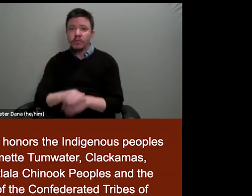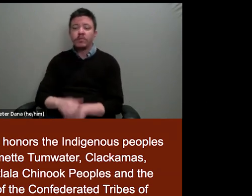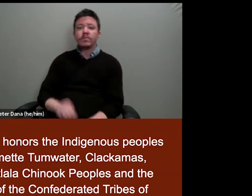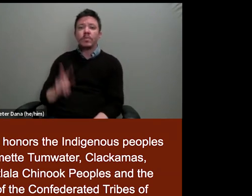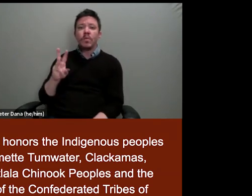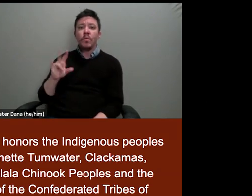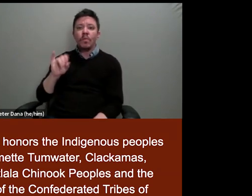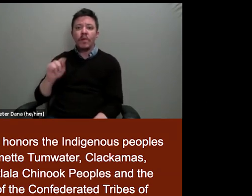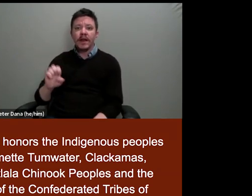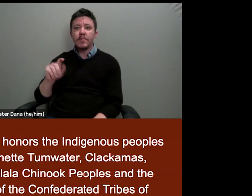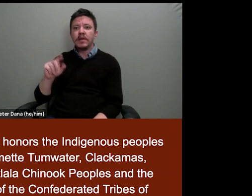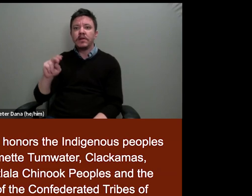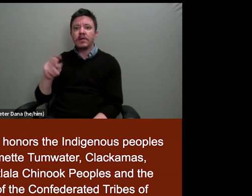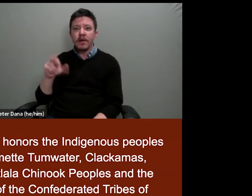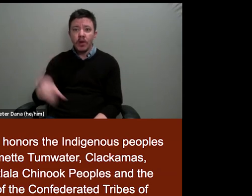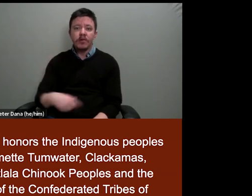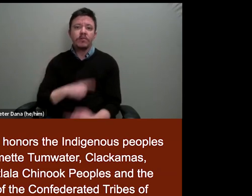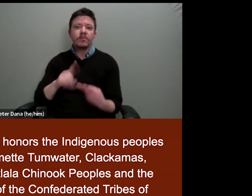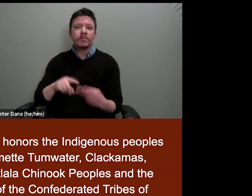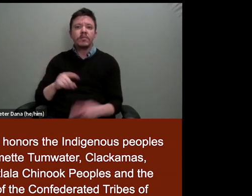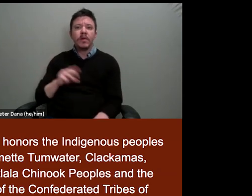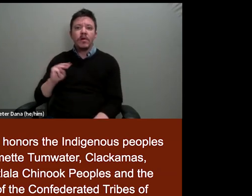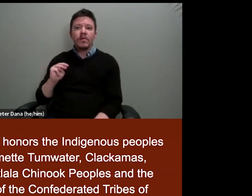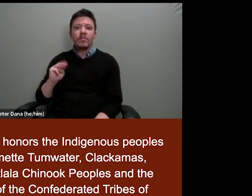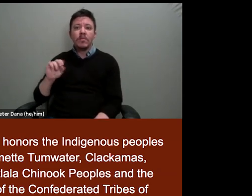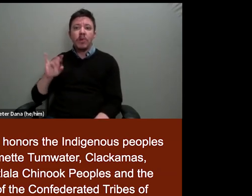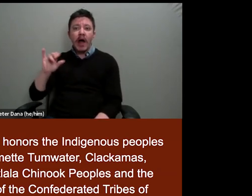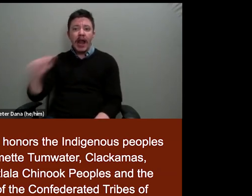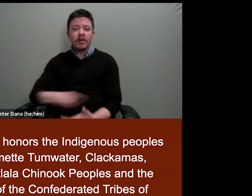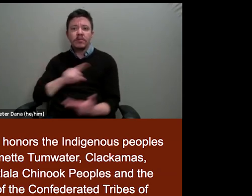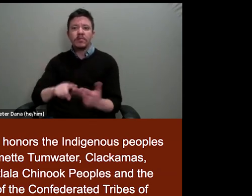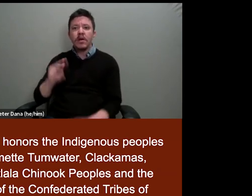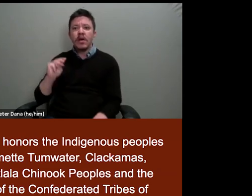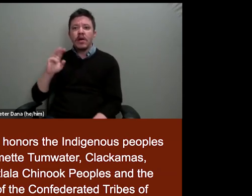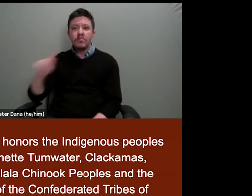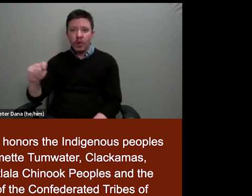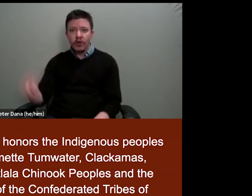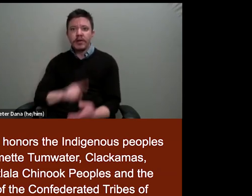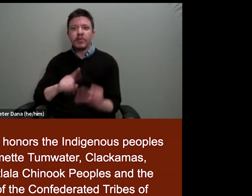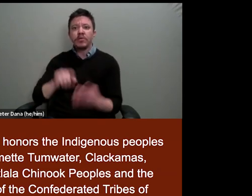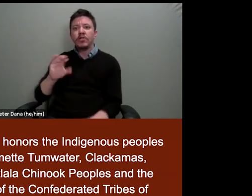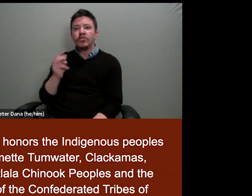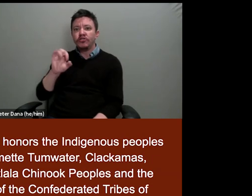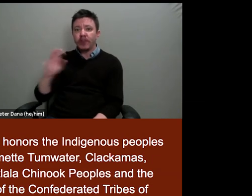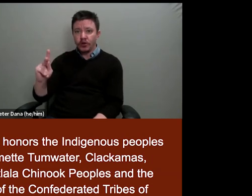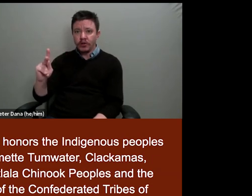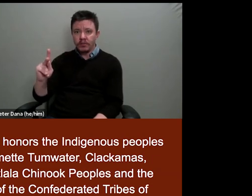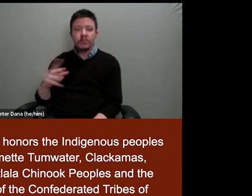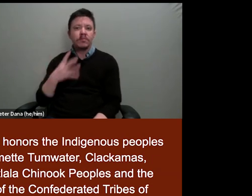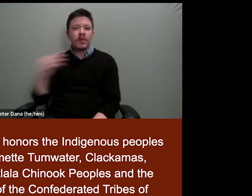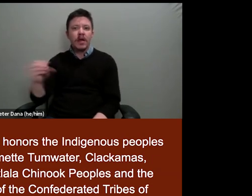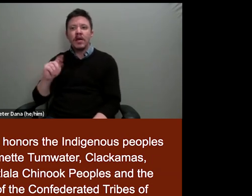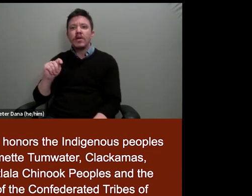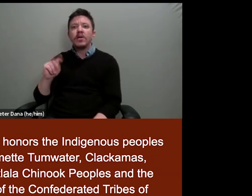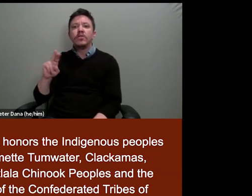Clackamas, Kathlamet, Motlala, Motnomah, and Watlala Chinook peoples, and the Tualatin